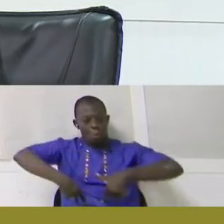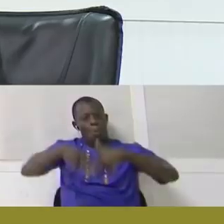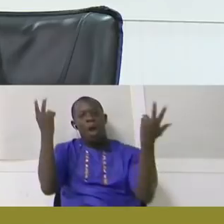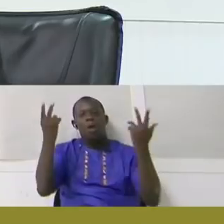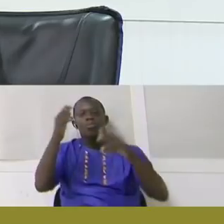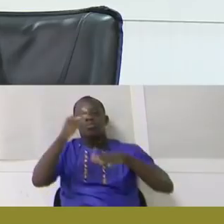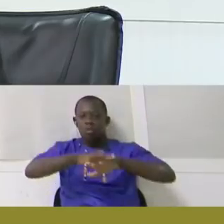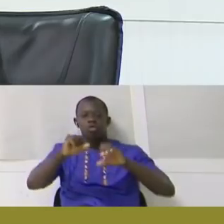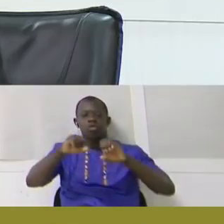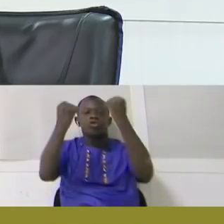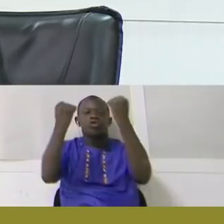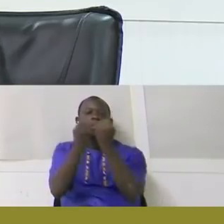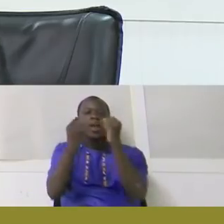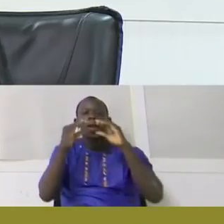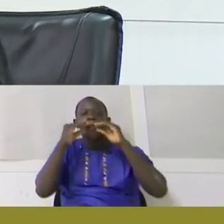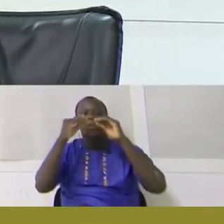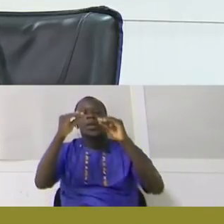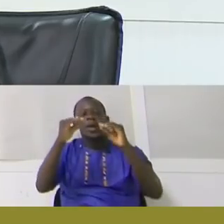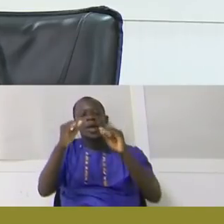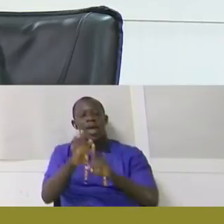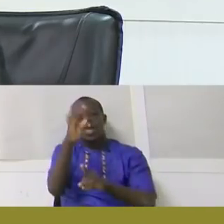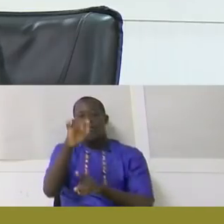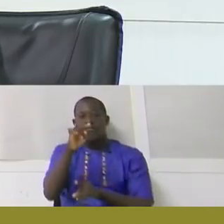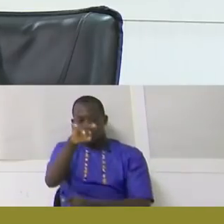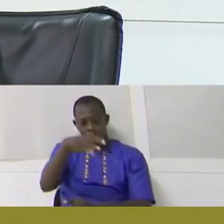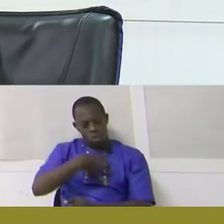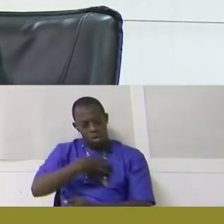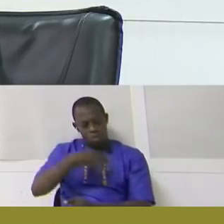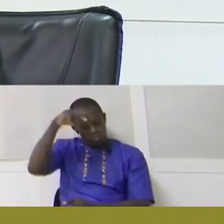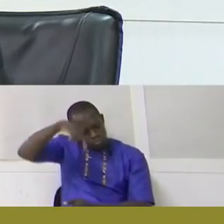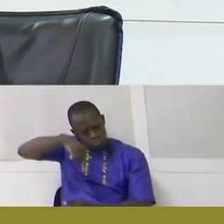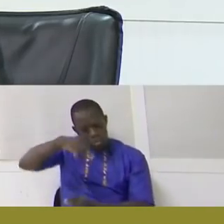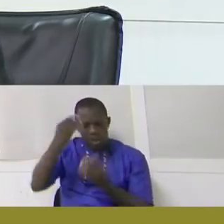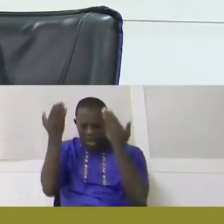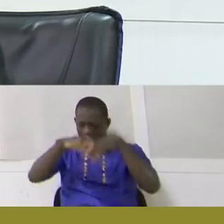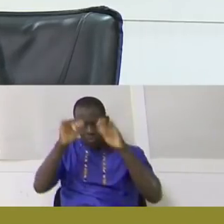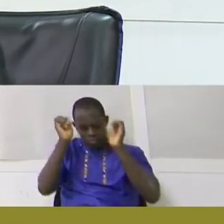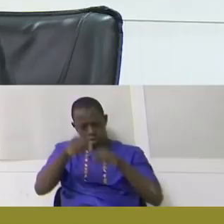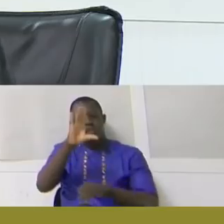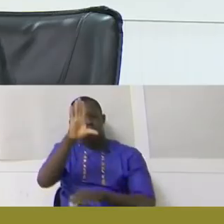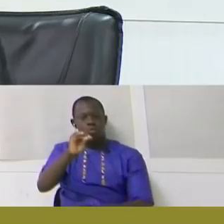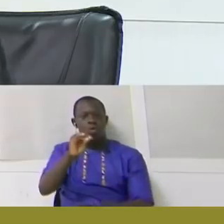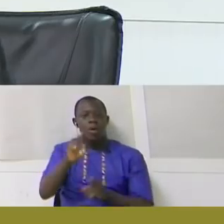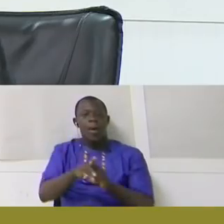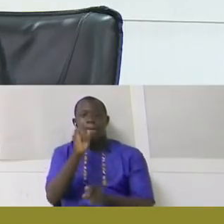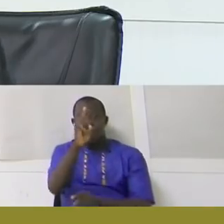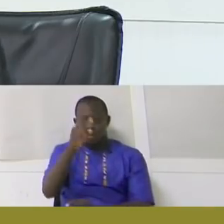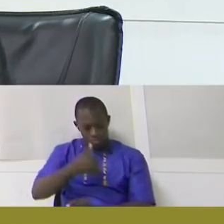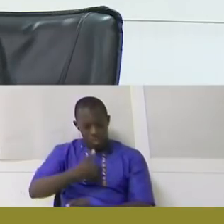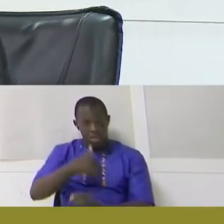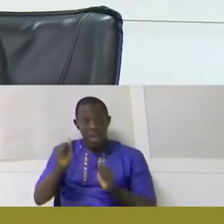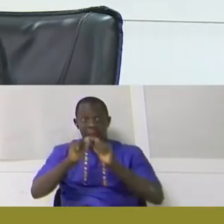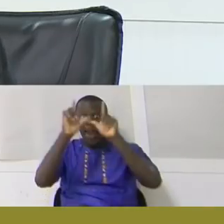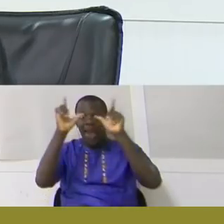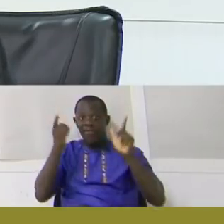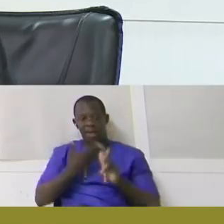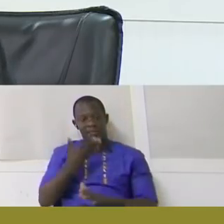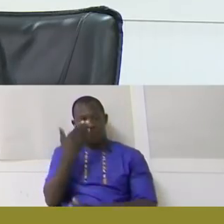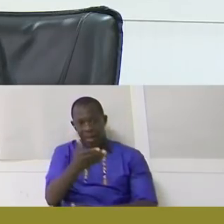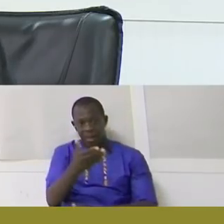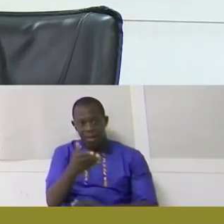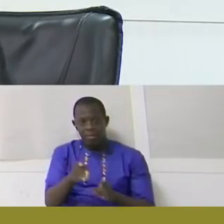media. And tomorrow you expose me on the social media. So bugesa taisi gudi nga defko. If you wish, you could do that tonight. But as far as I am alive. But as far as